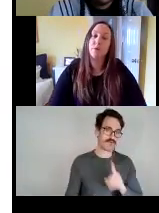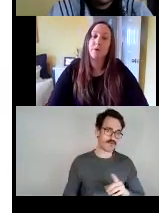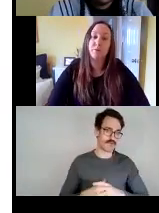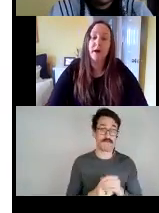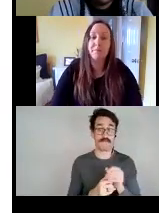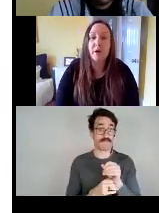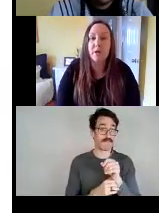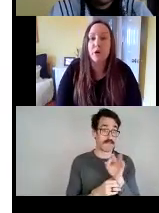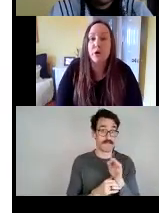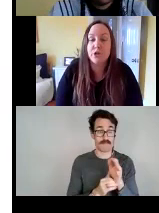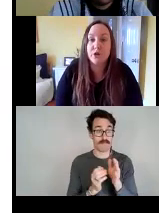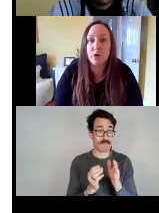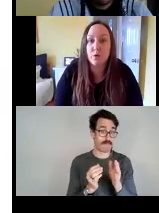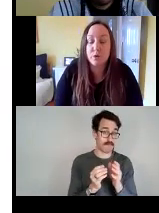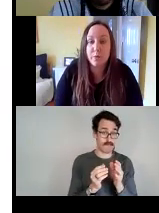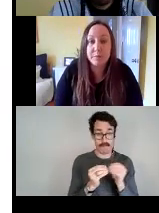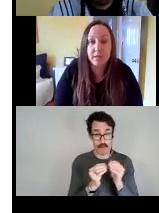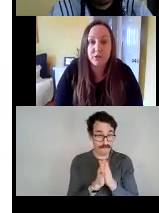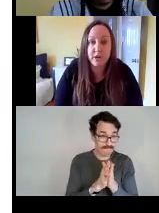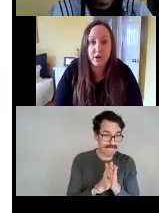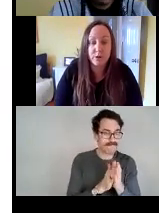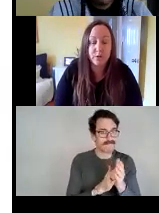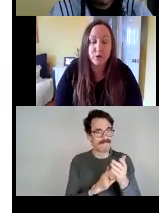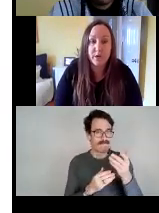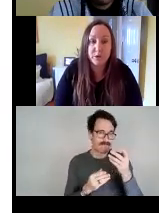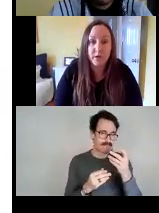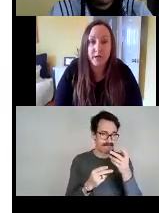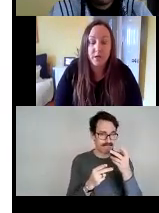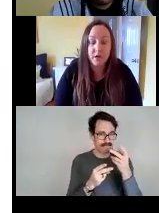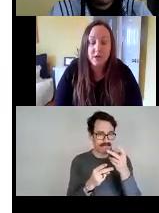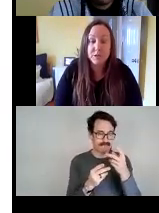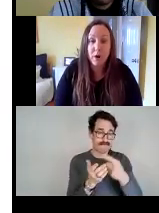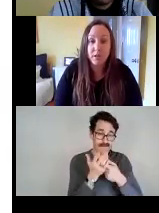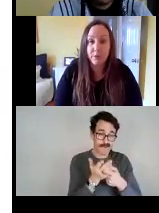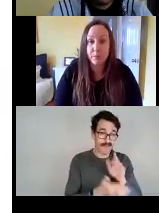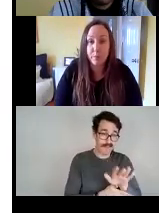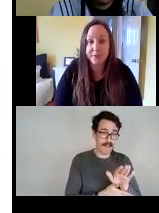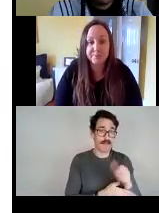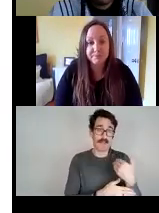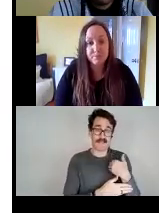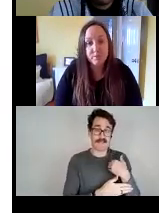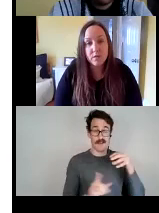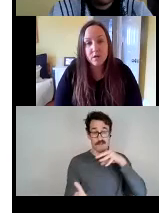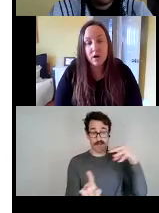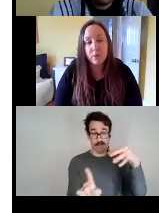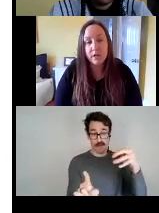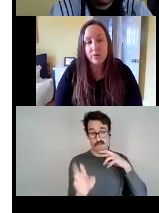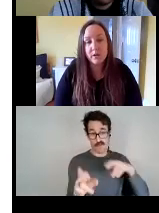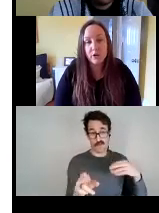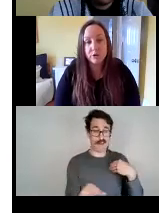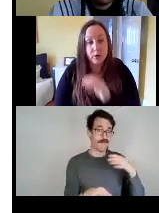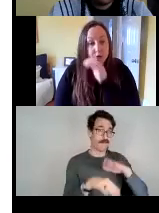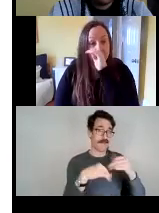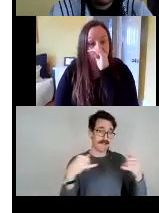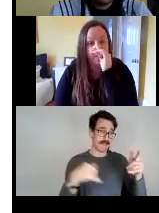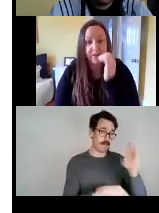bit more about that, I would encourage you to go to our website and check out the 2020 Spotlight Report. We know that a